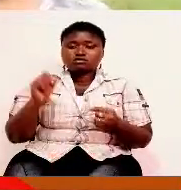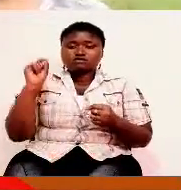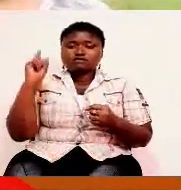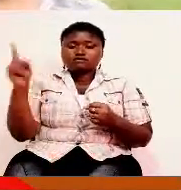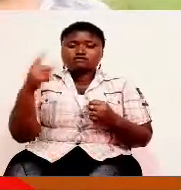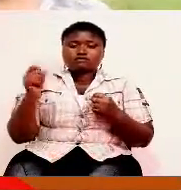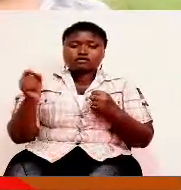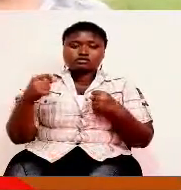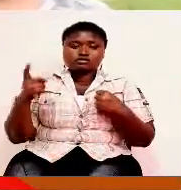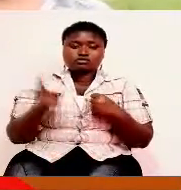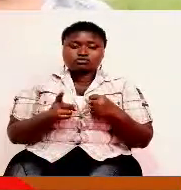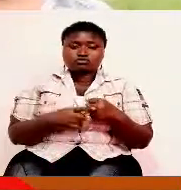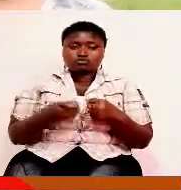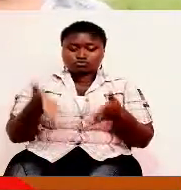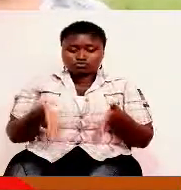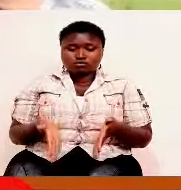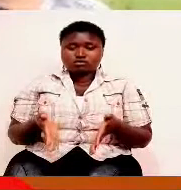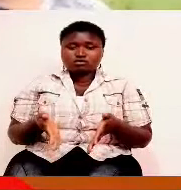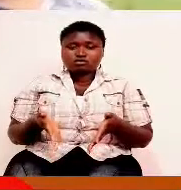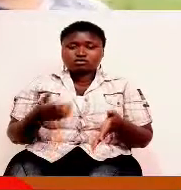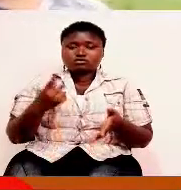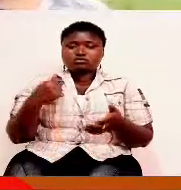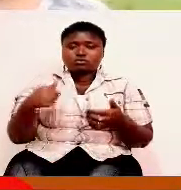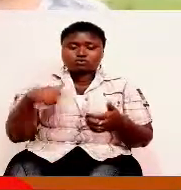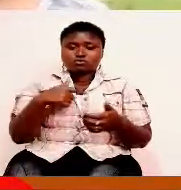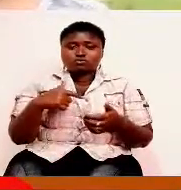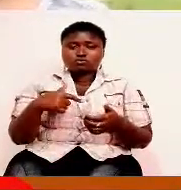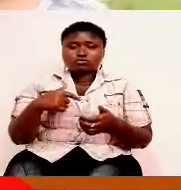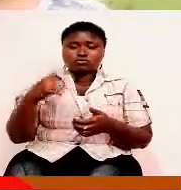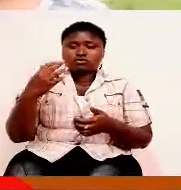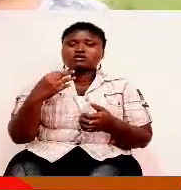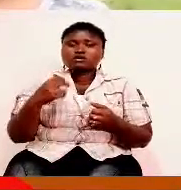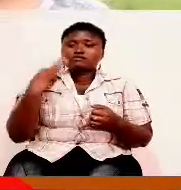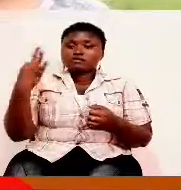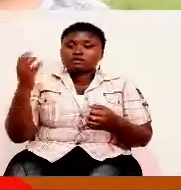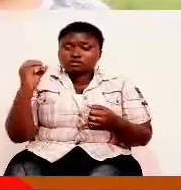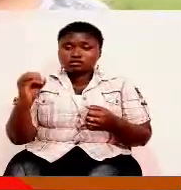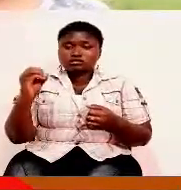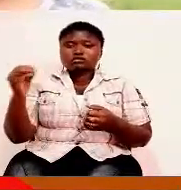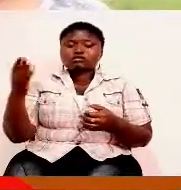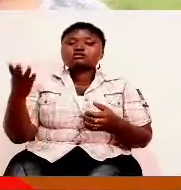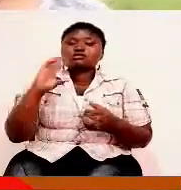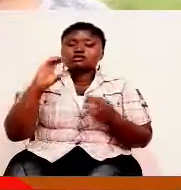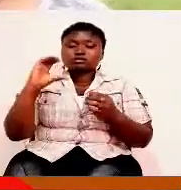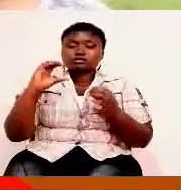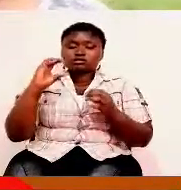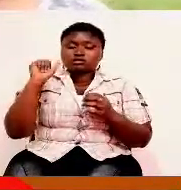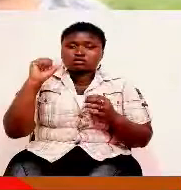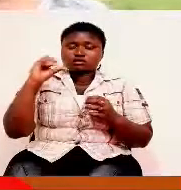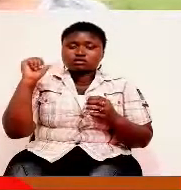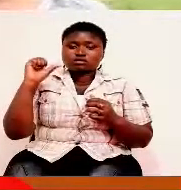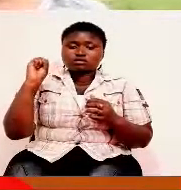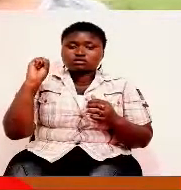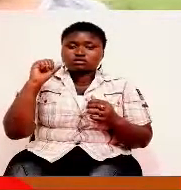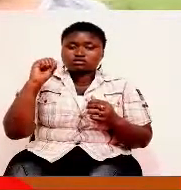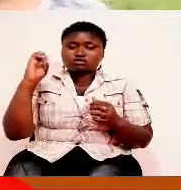1st of June to date, we have 30 cases of suicide in Nyeri County.